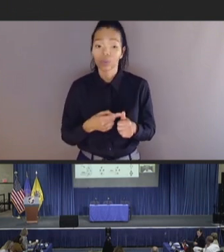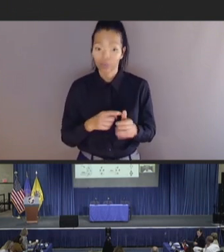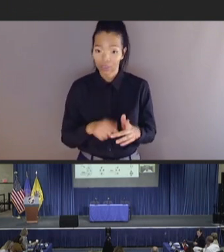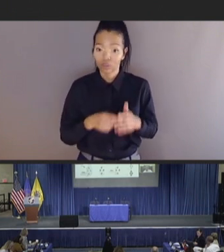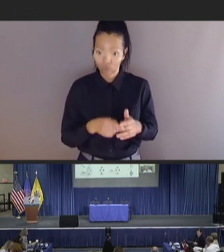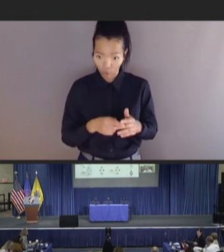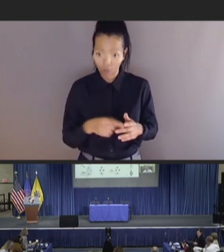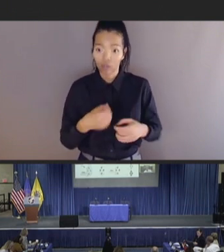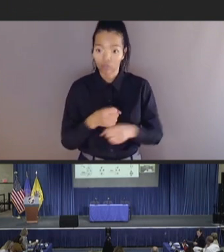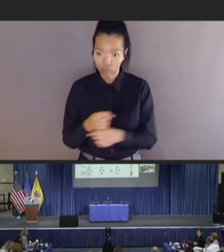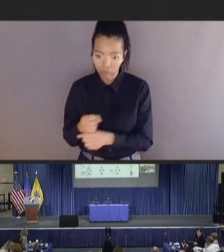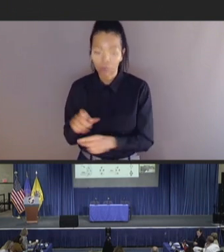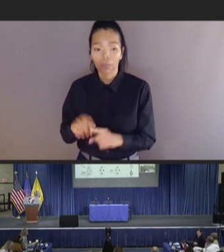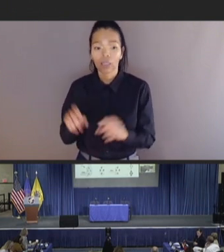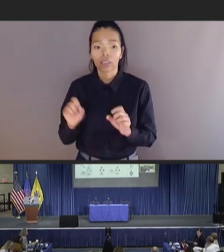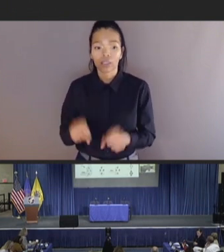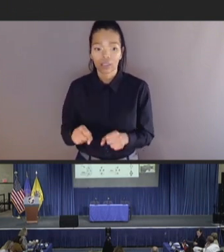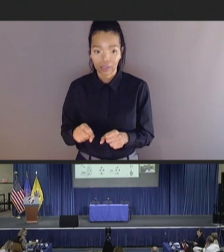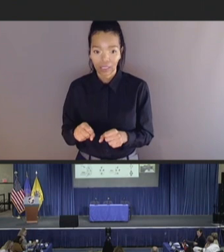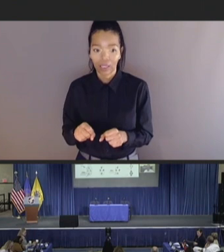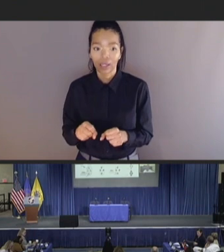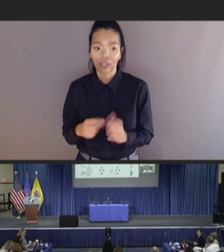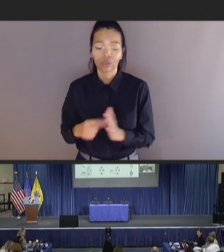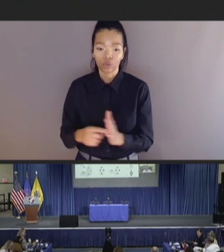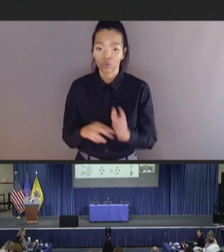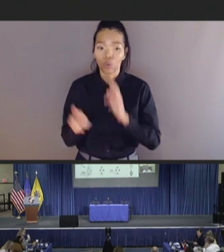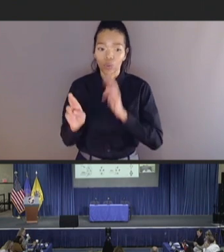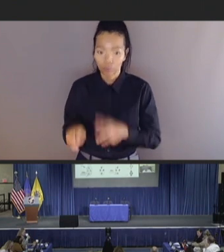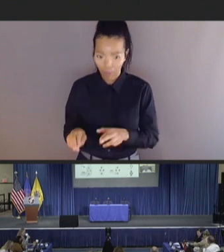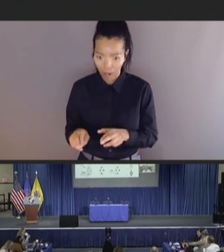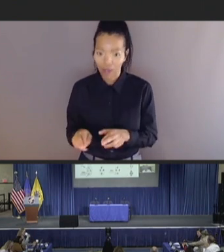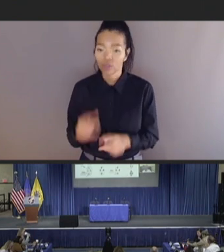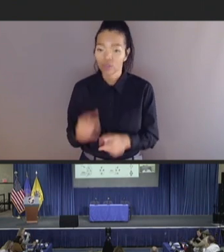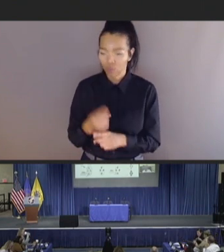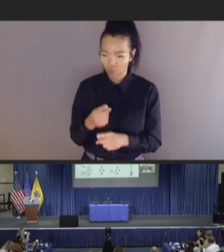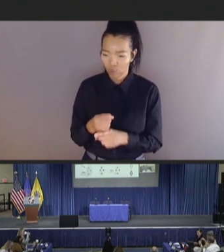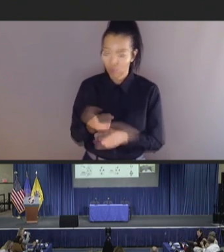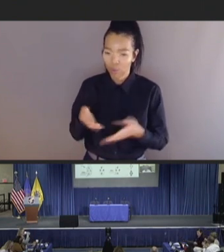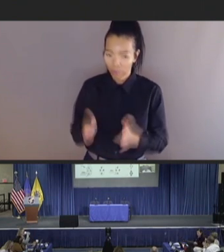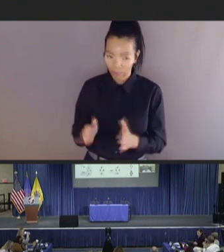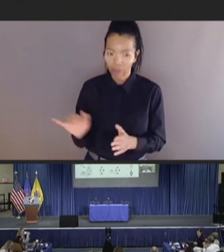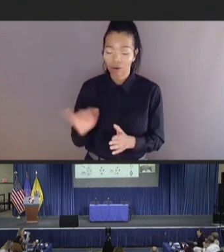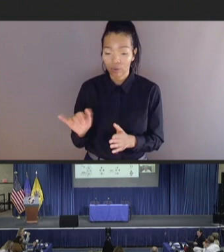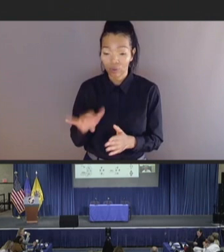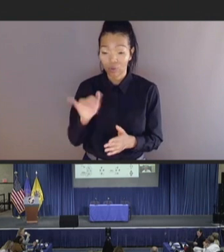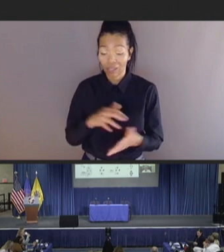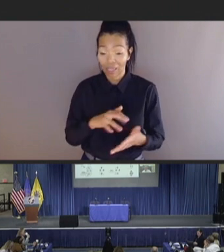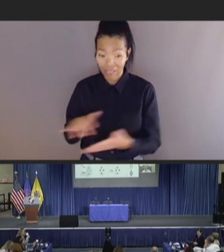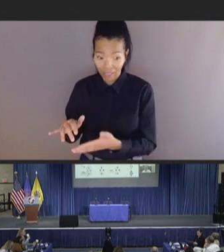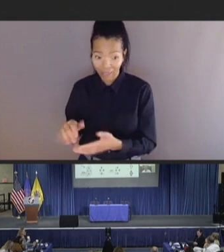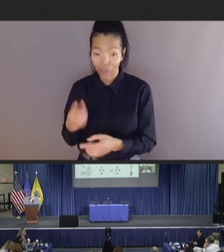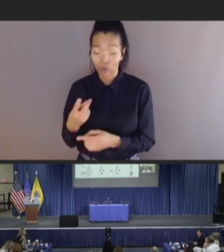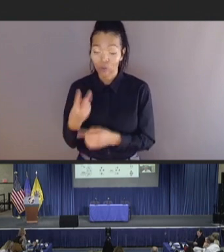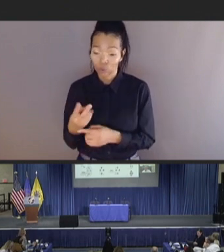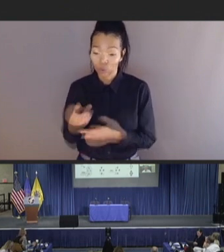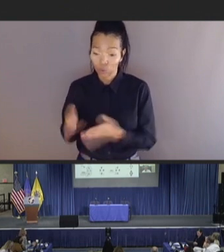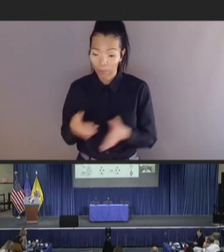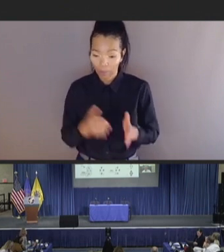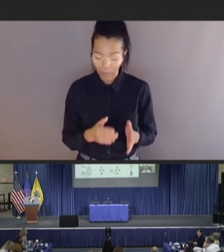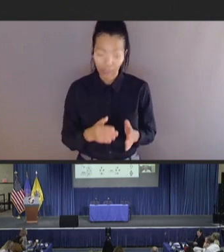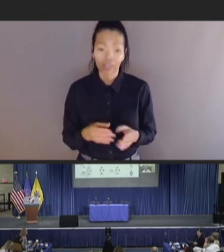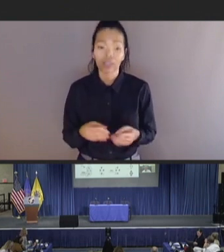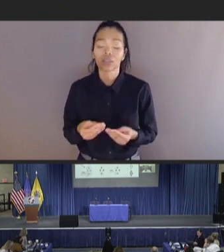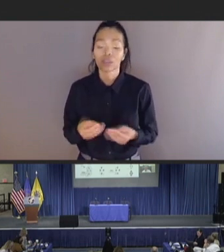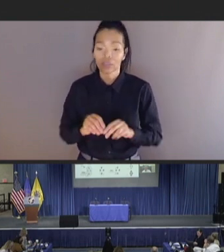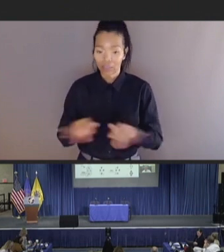immunogens that are able to shepherd the response into the right direction. And we have evaluated in this study 2 methods of delivery. One is protein, and we